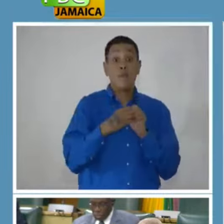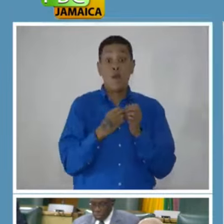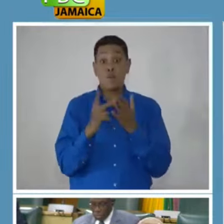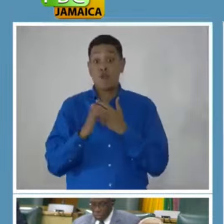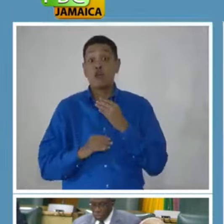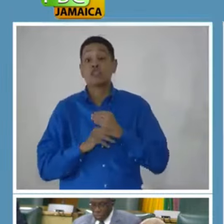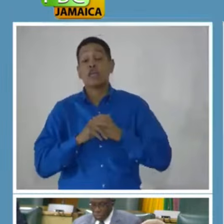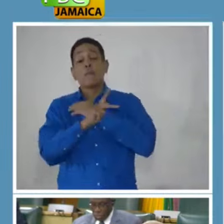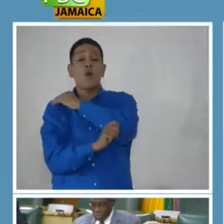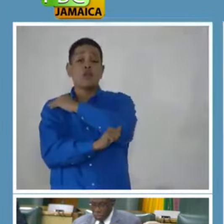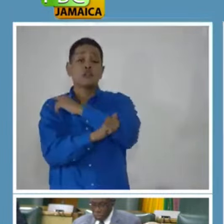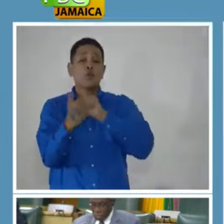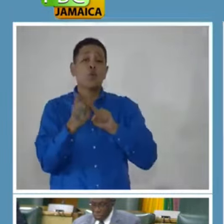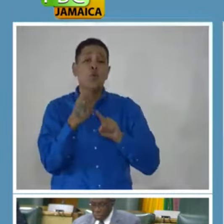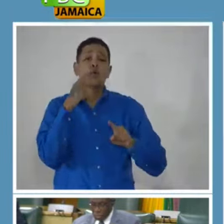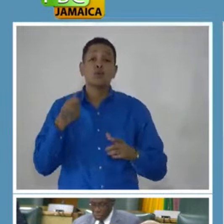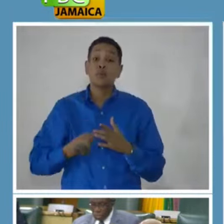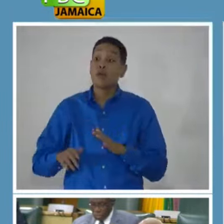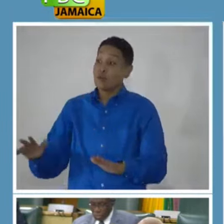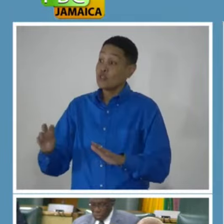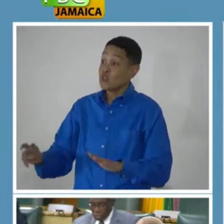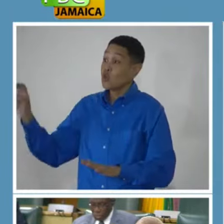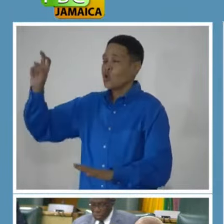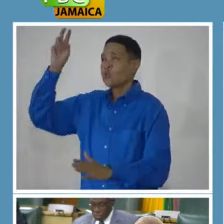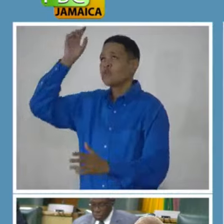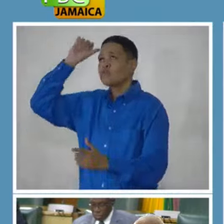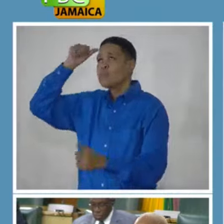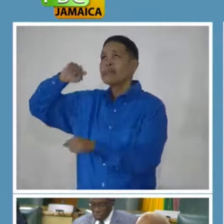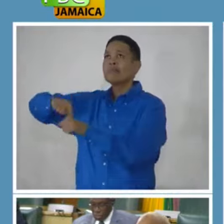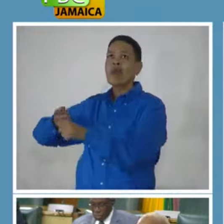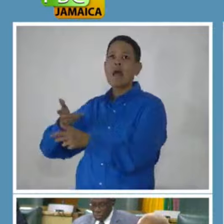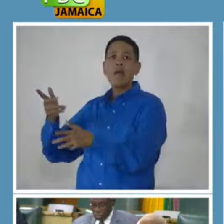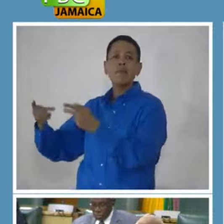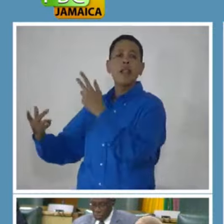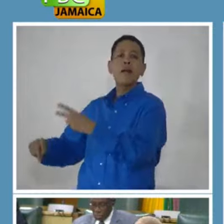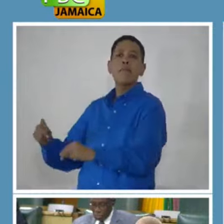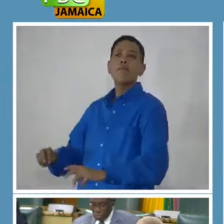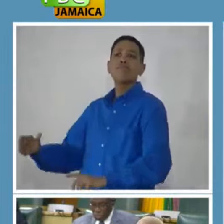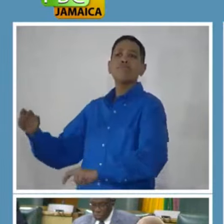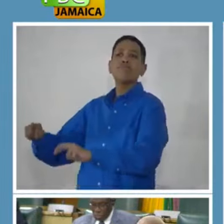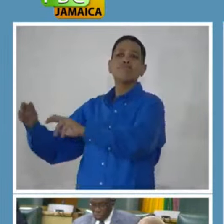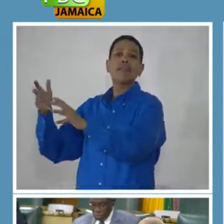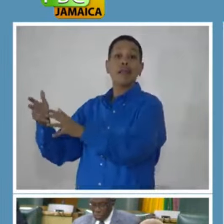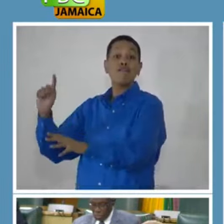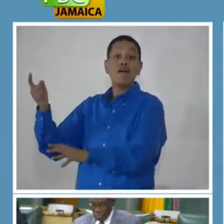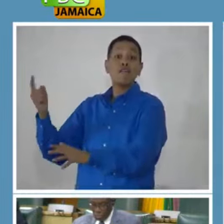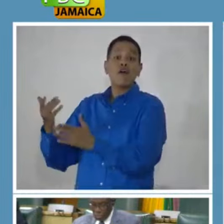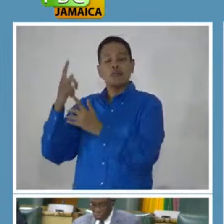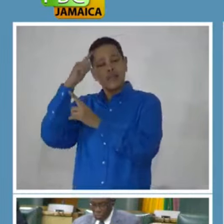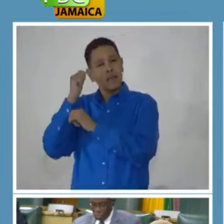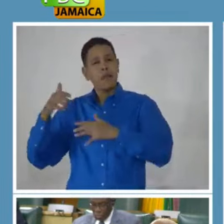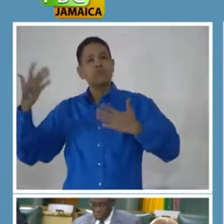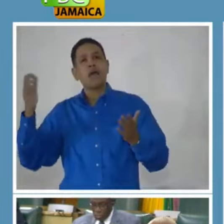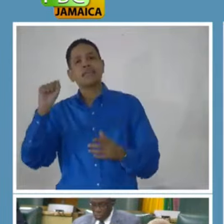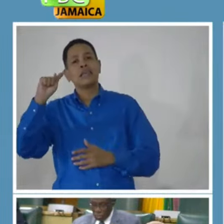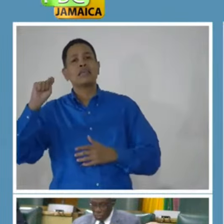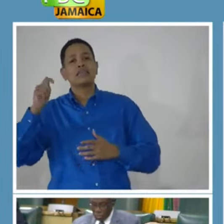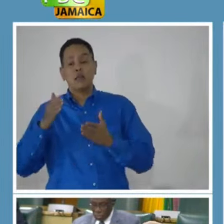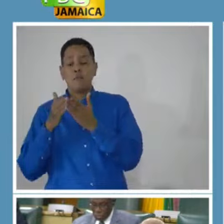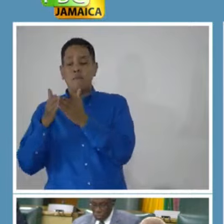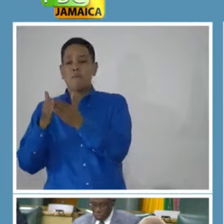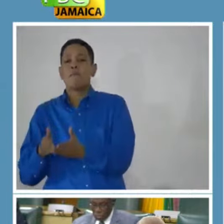Port Antonio, birthplace of Caribbean tourism reimagined. St. Thomas Port, Port